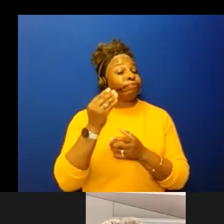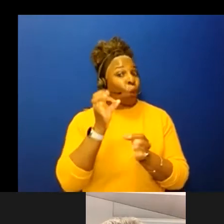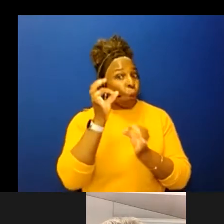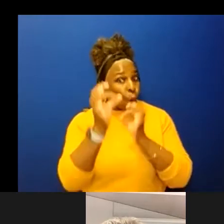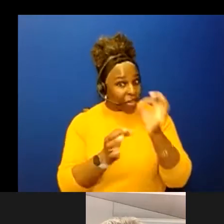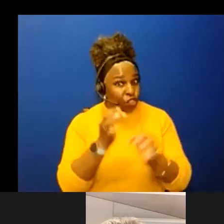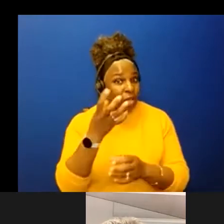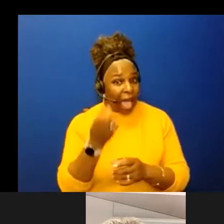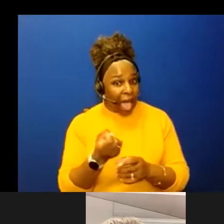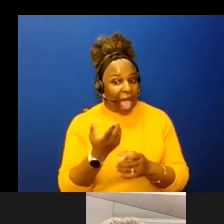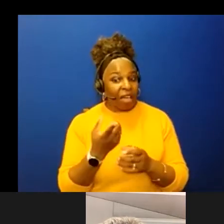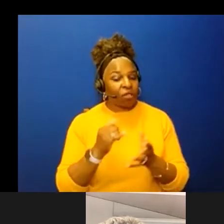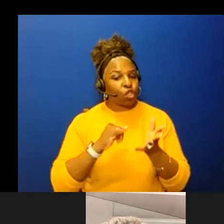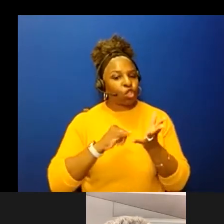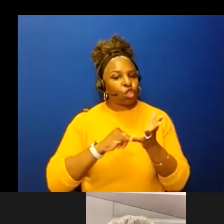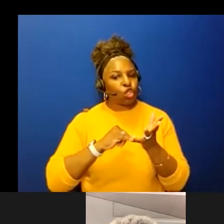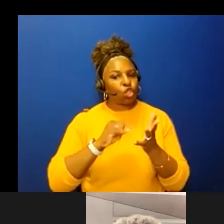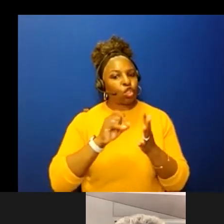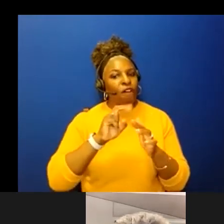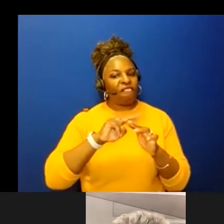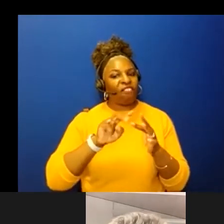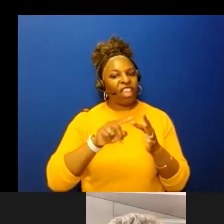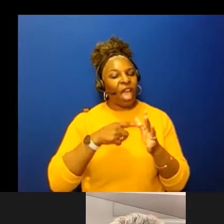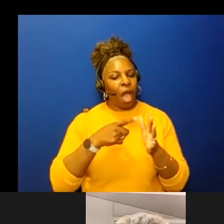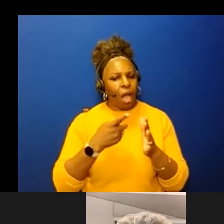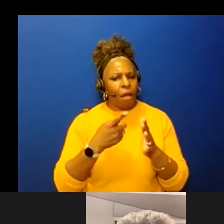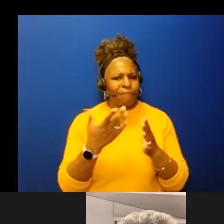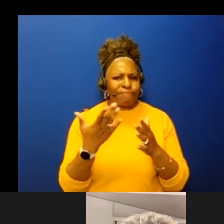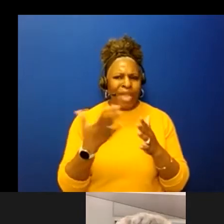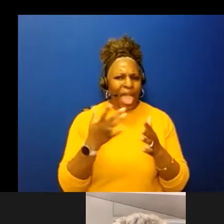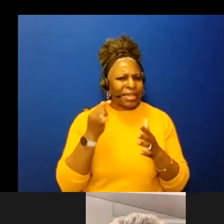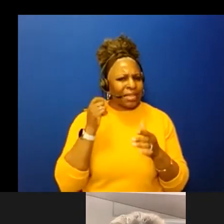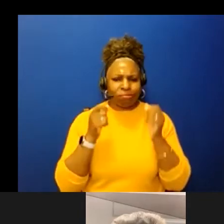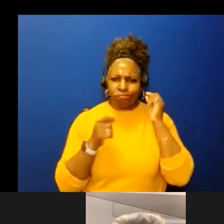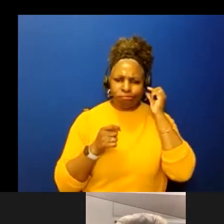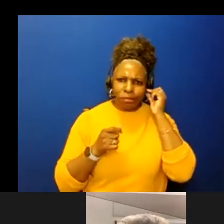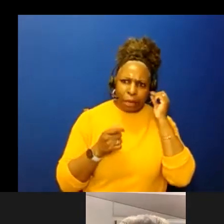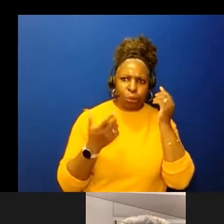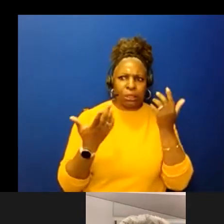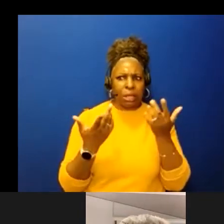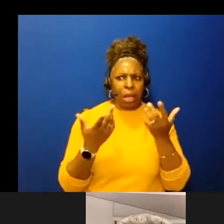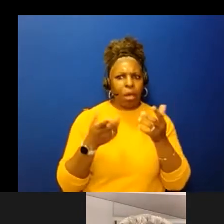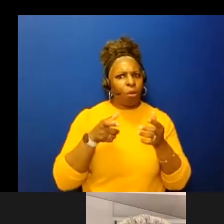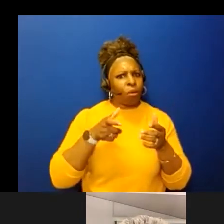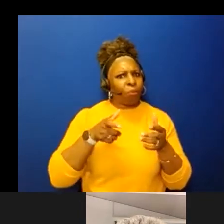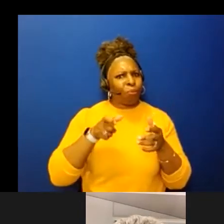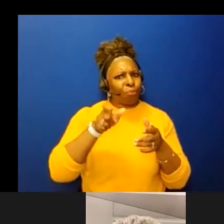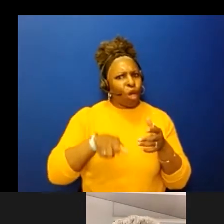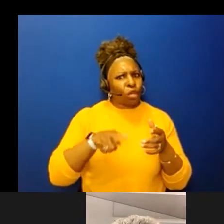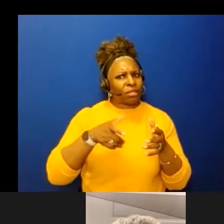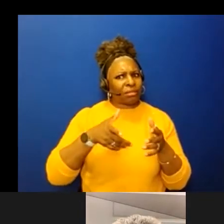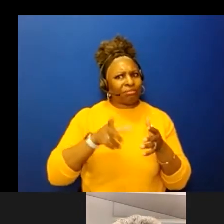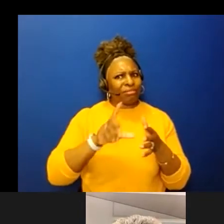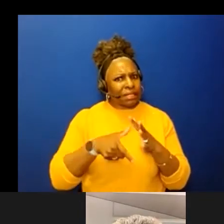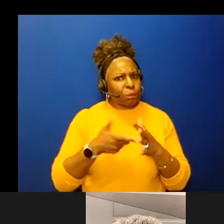have a question from Sophia. Do you have any tips for anyone who wants to get started in any disability or